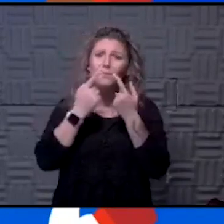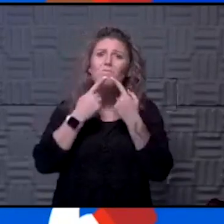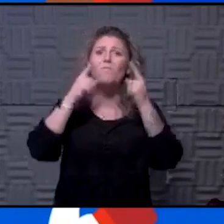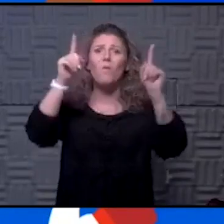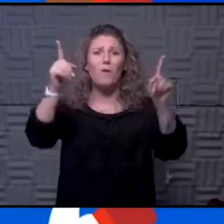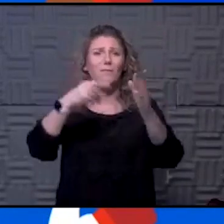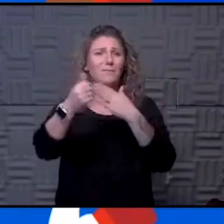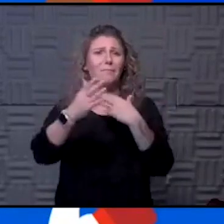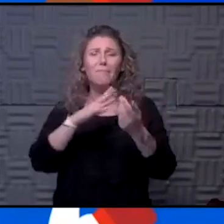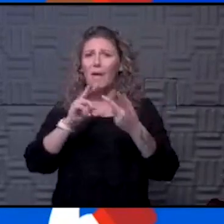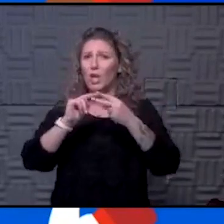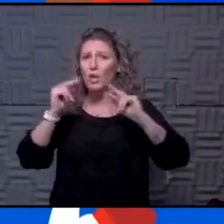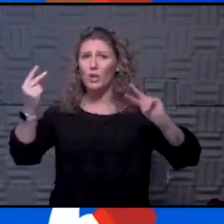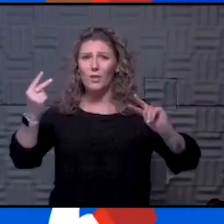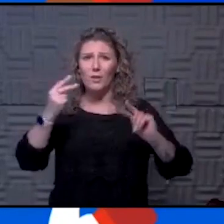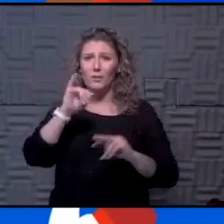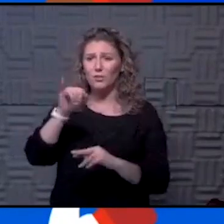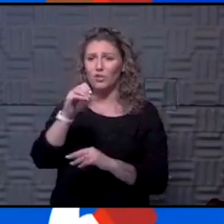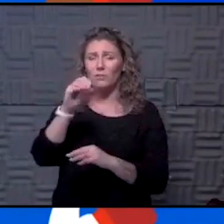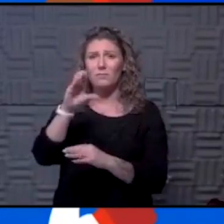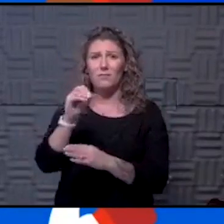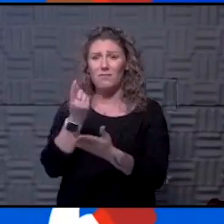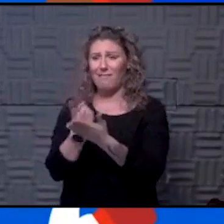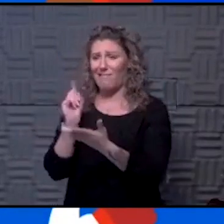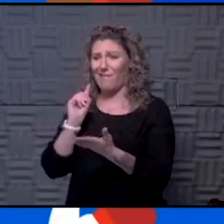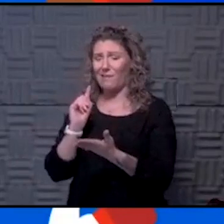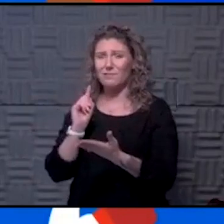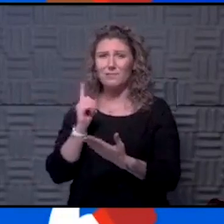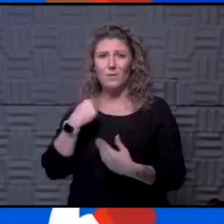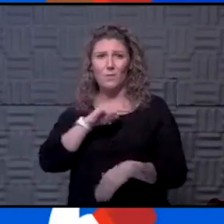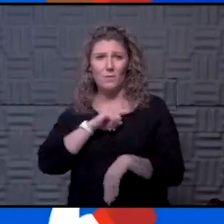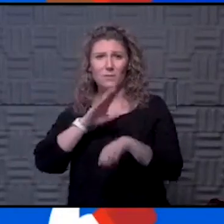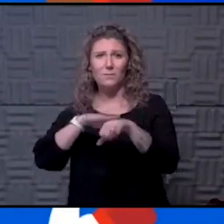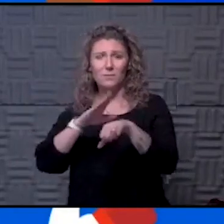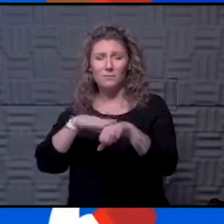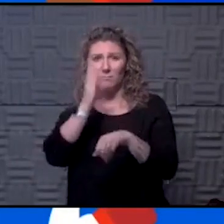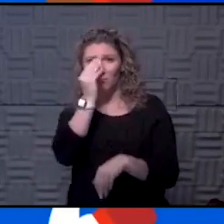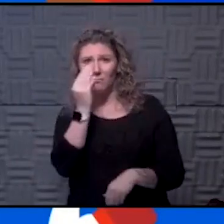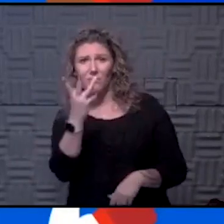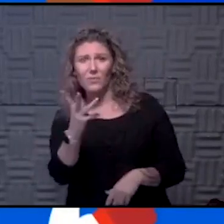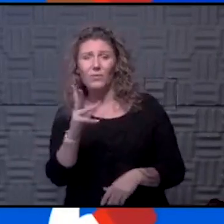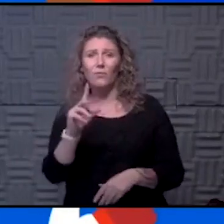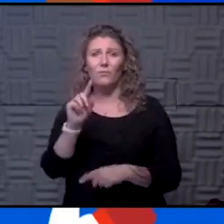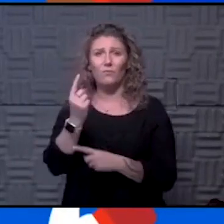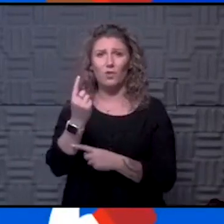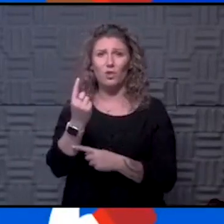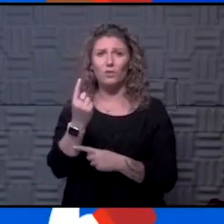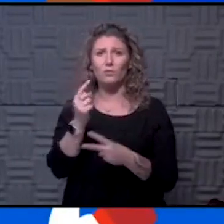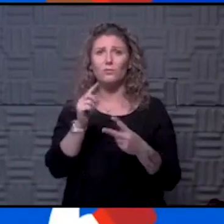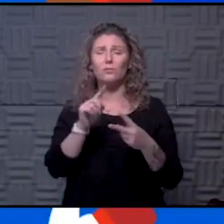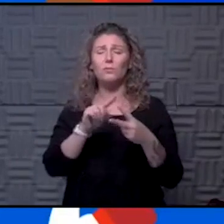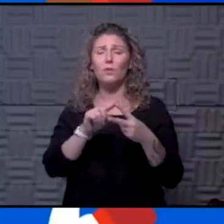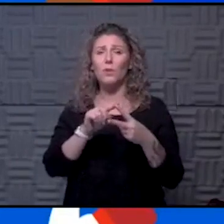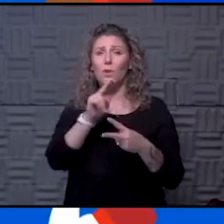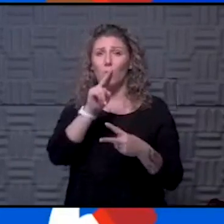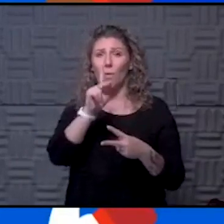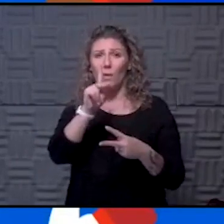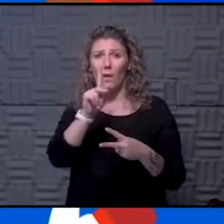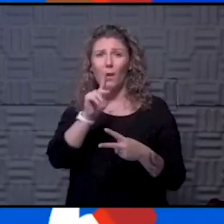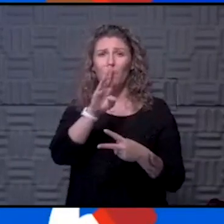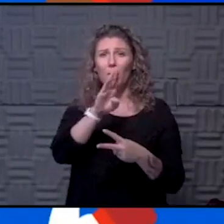In Johnson County last week, we were notified that the first two UK